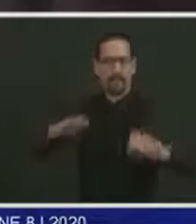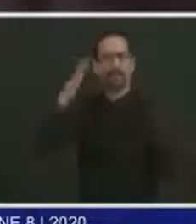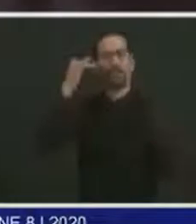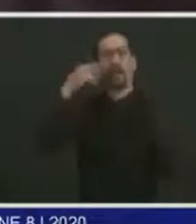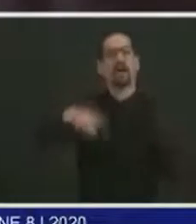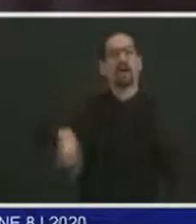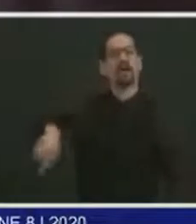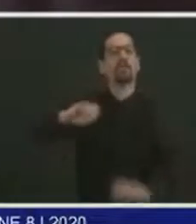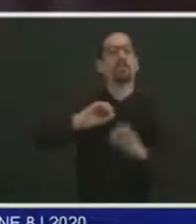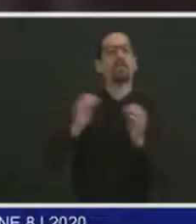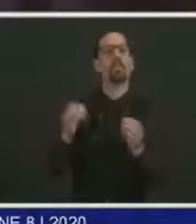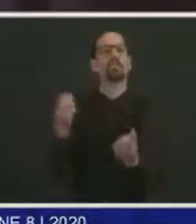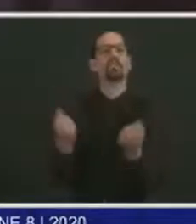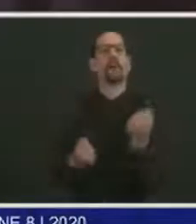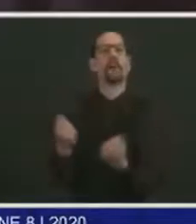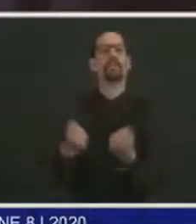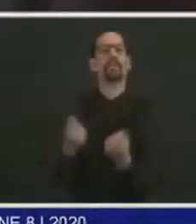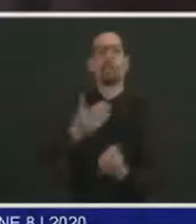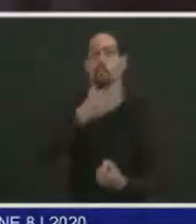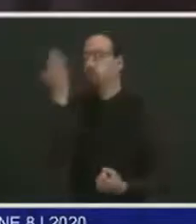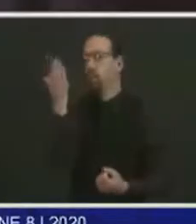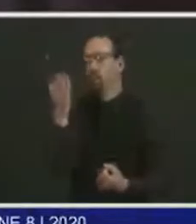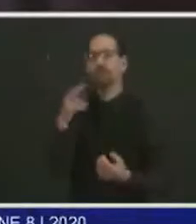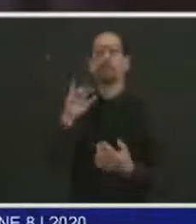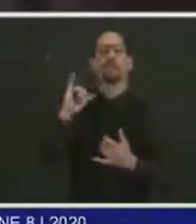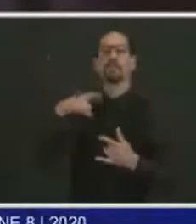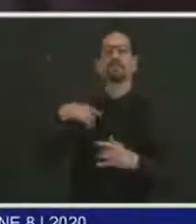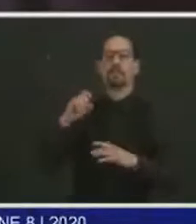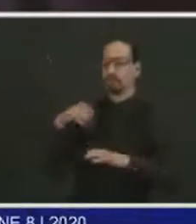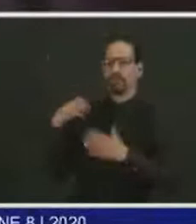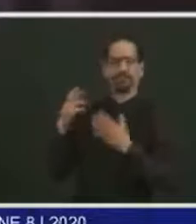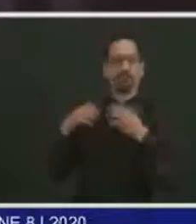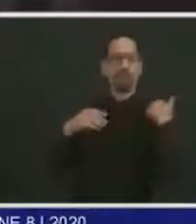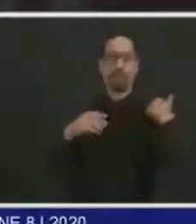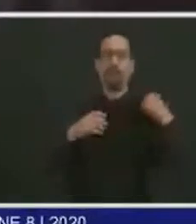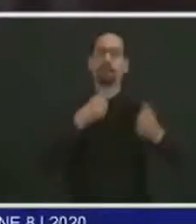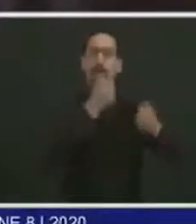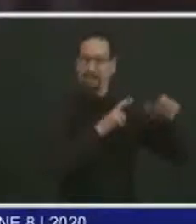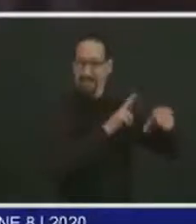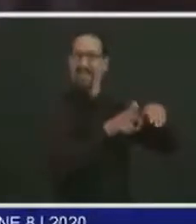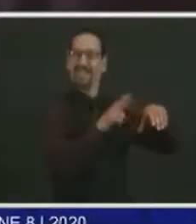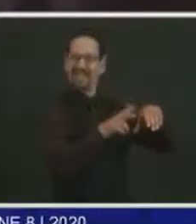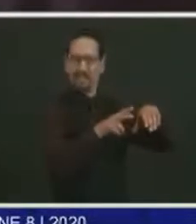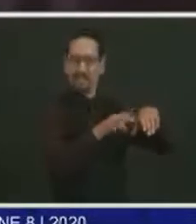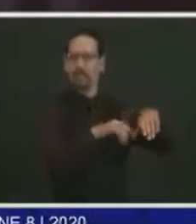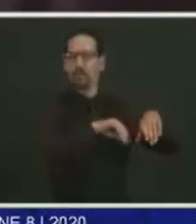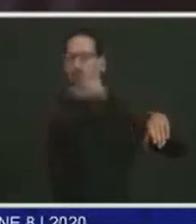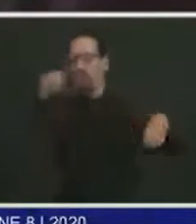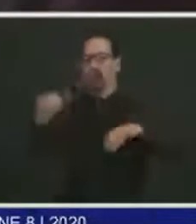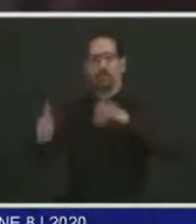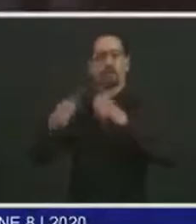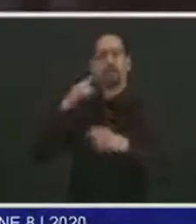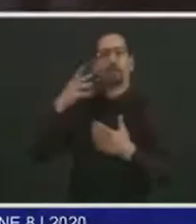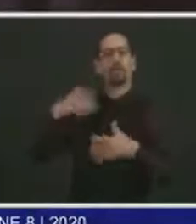So everything we've done from the beginning until now has been to have a high volume of testing,